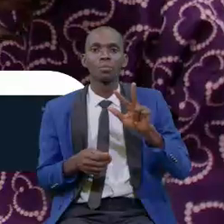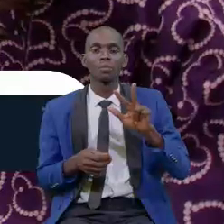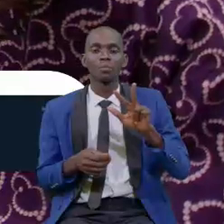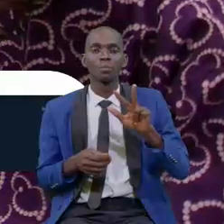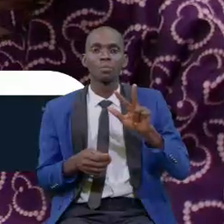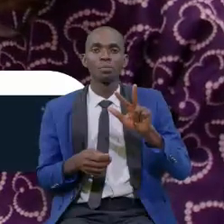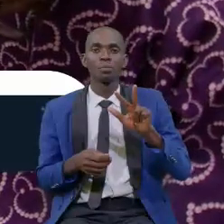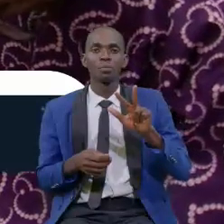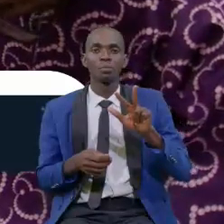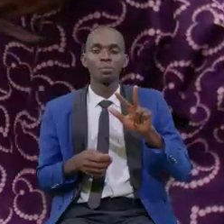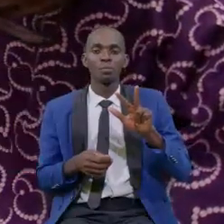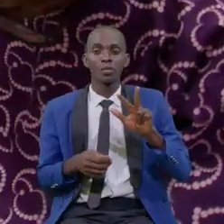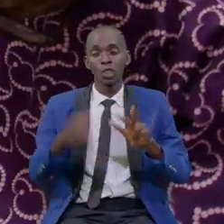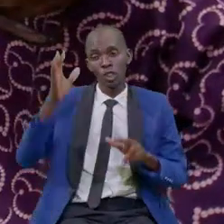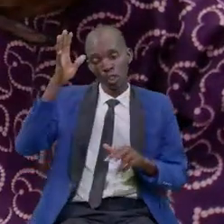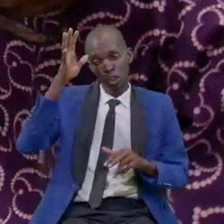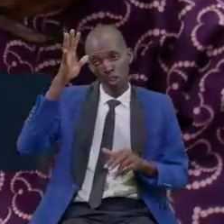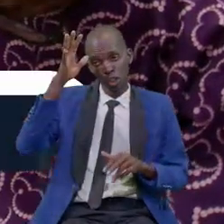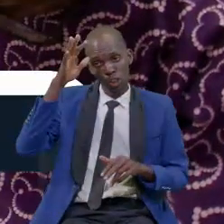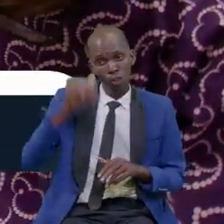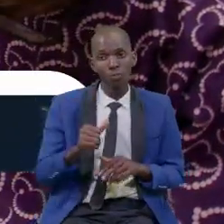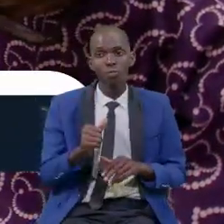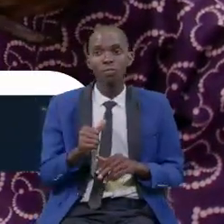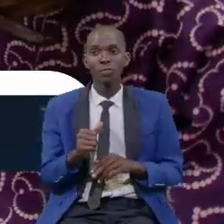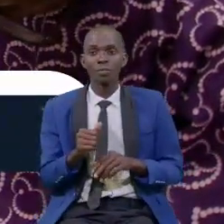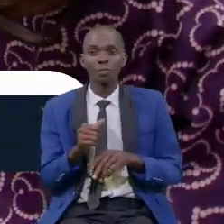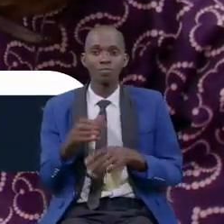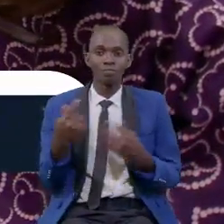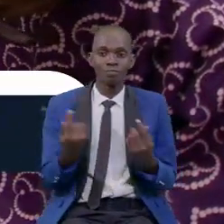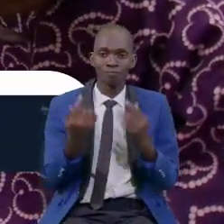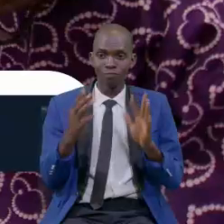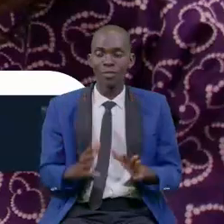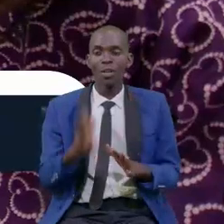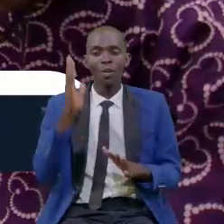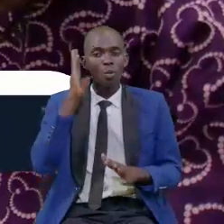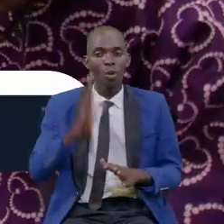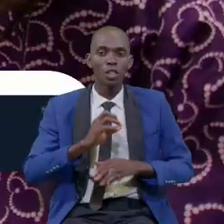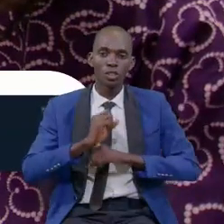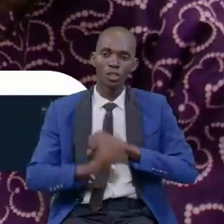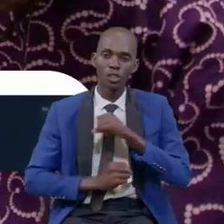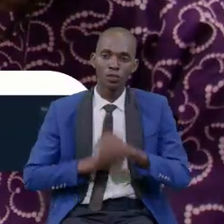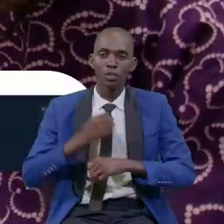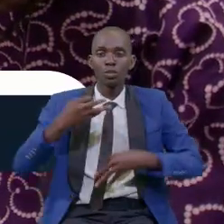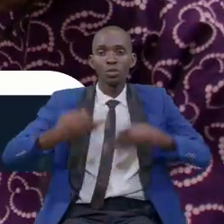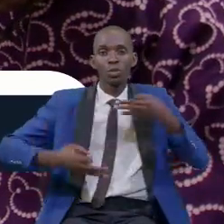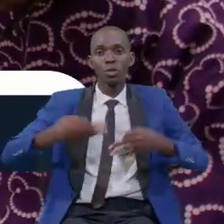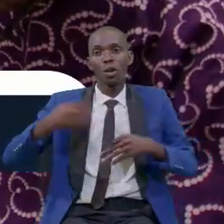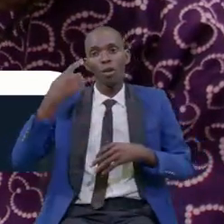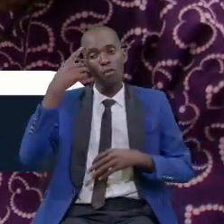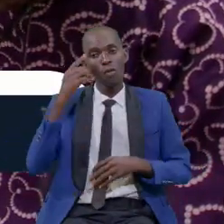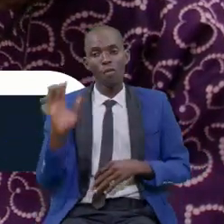is reprobate hypocrites will suffer judgment for